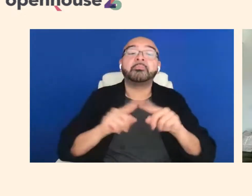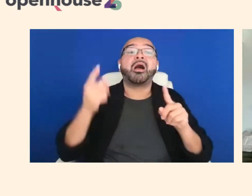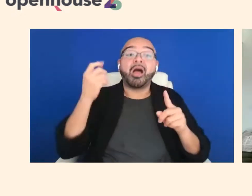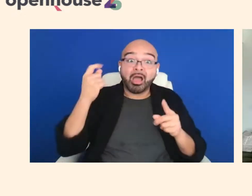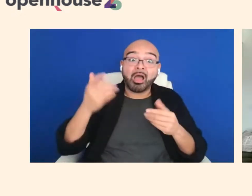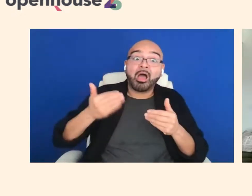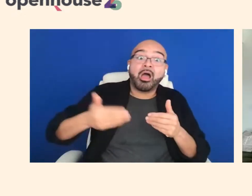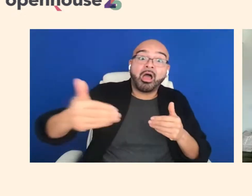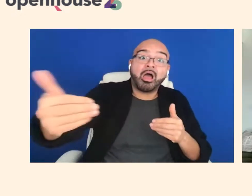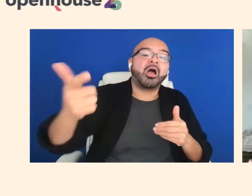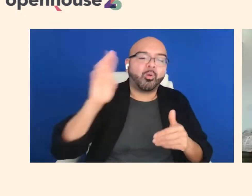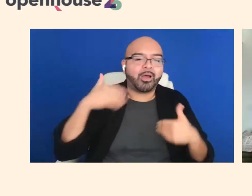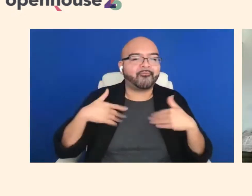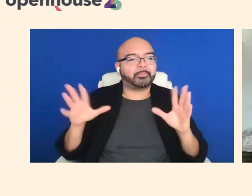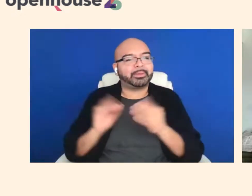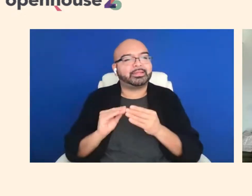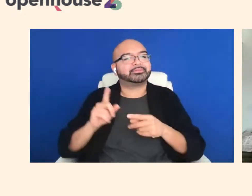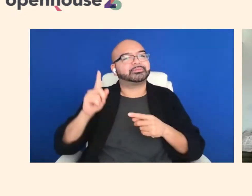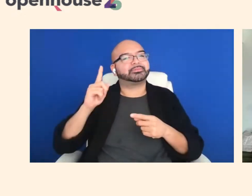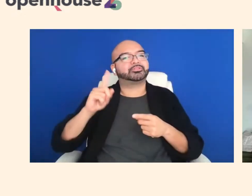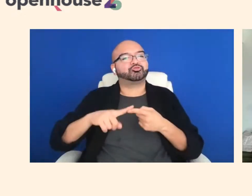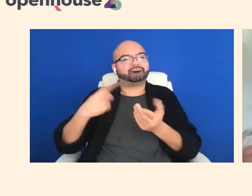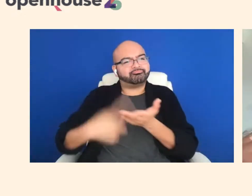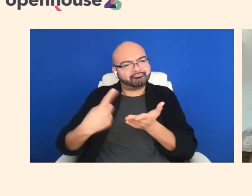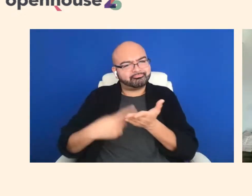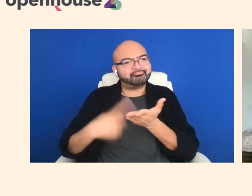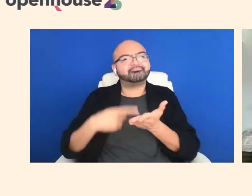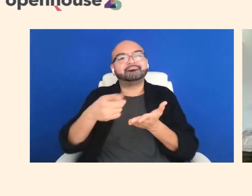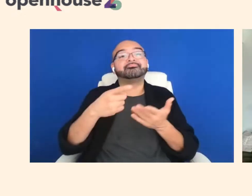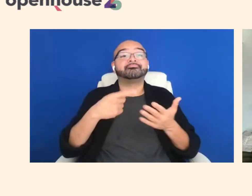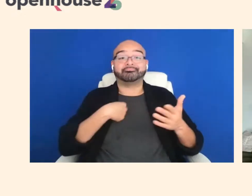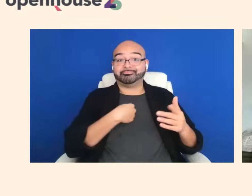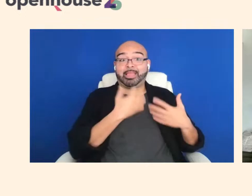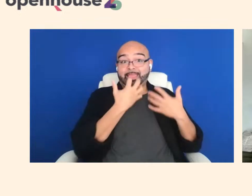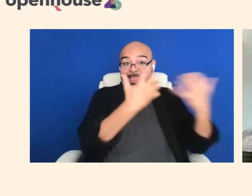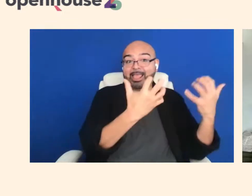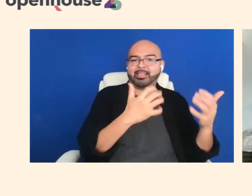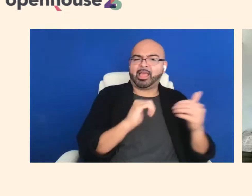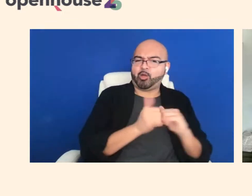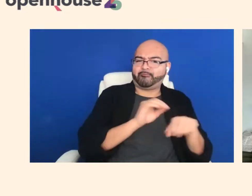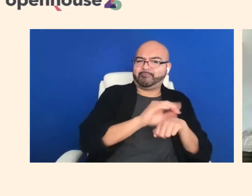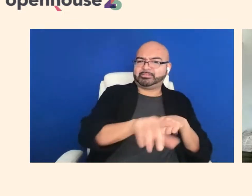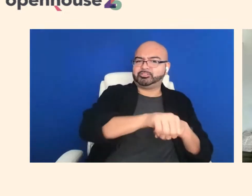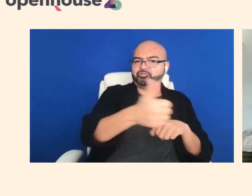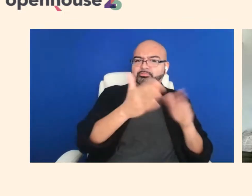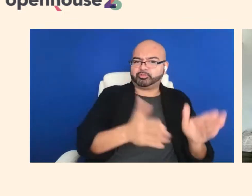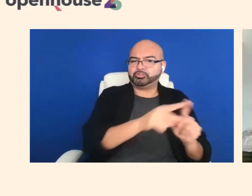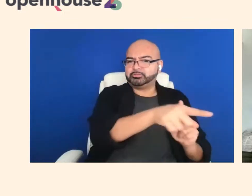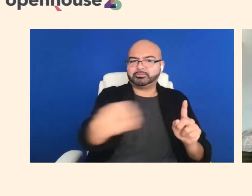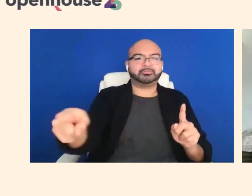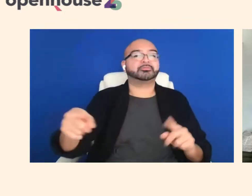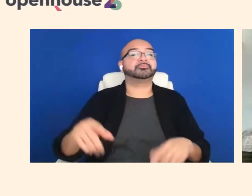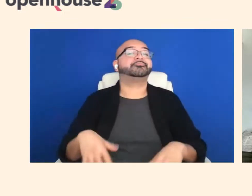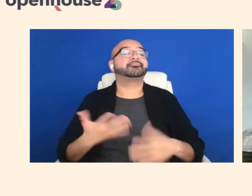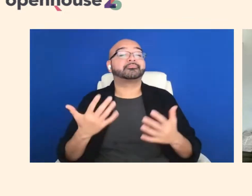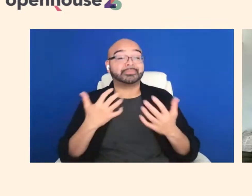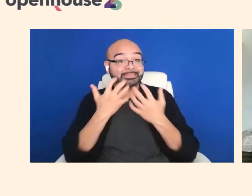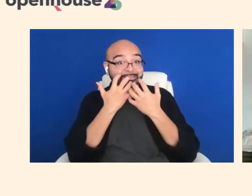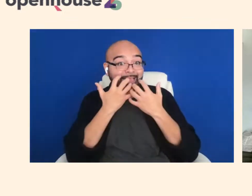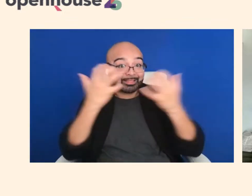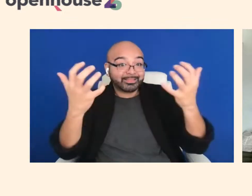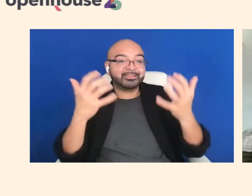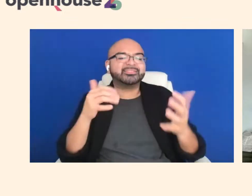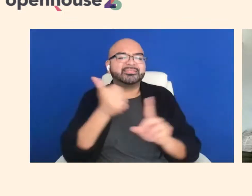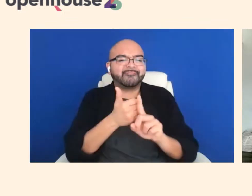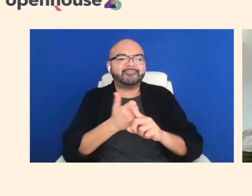yelling affected the person, how yelling was an expression of some unmet need